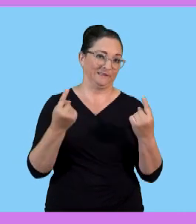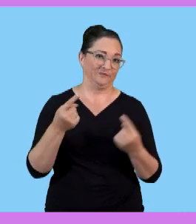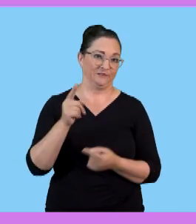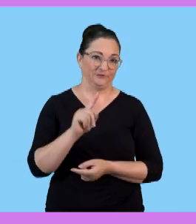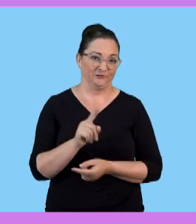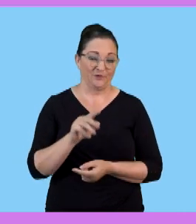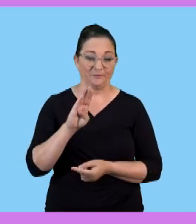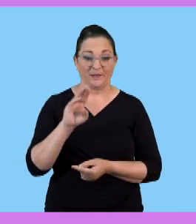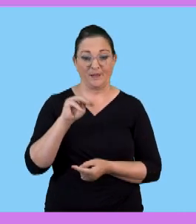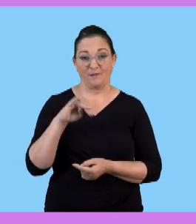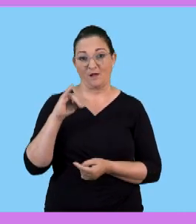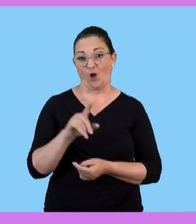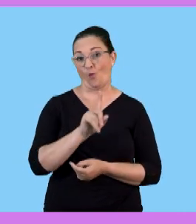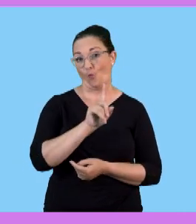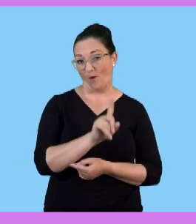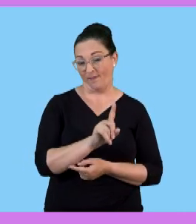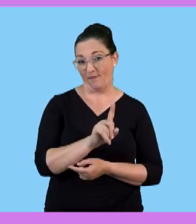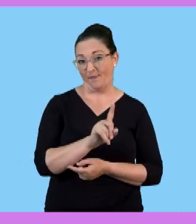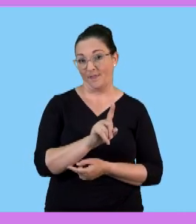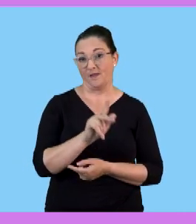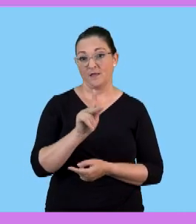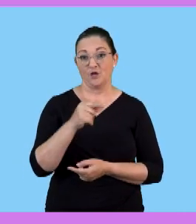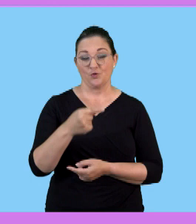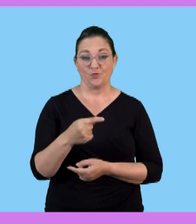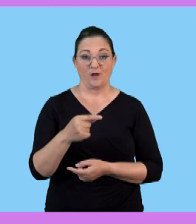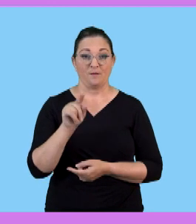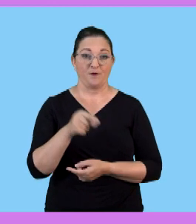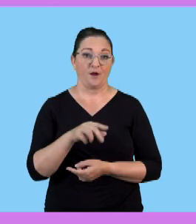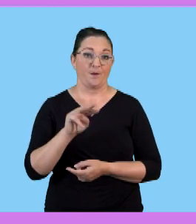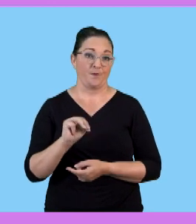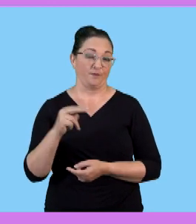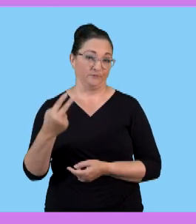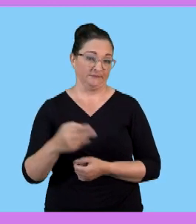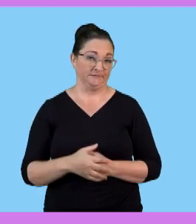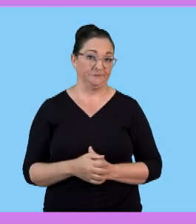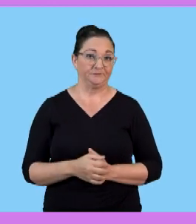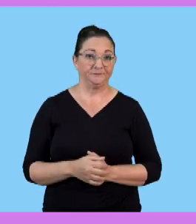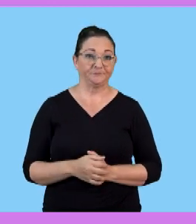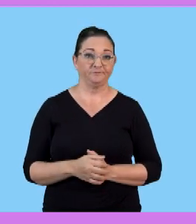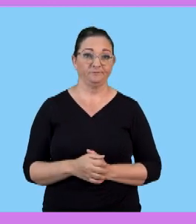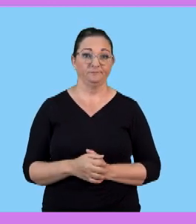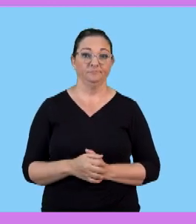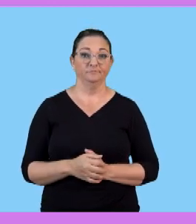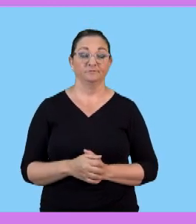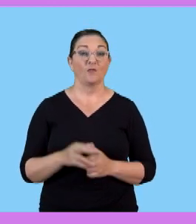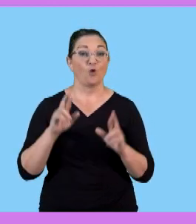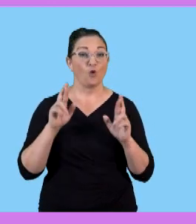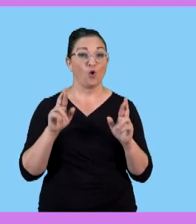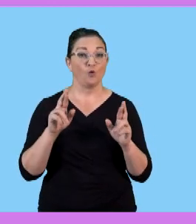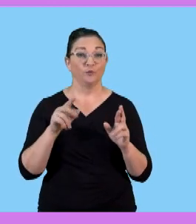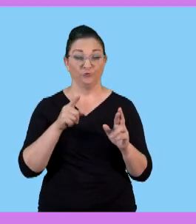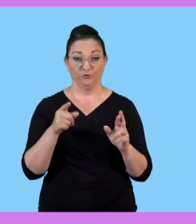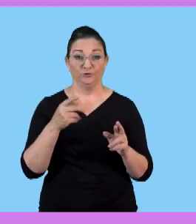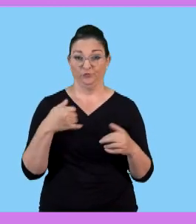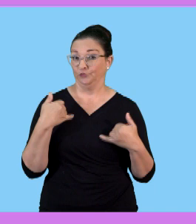two here in terms of BMI is 1 kilogram per square meters. Guys,